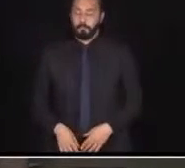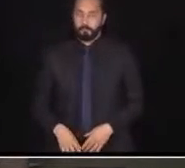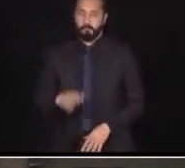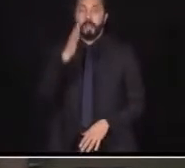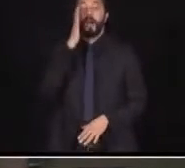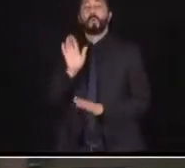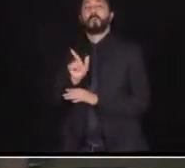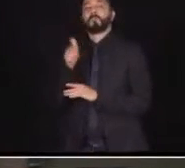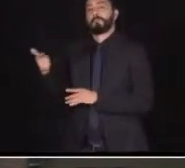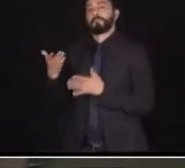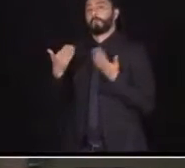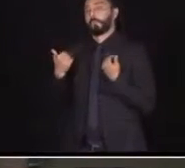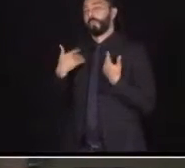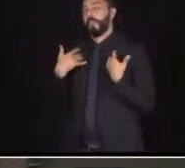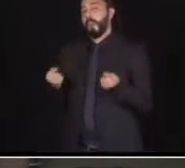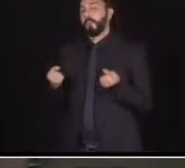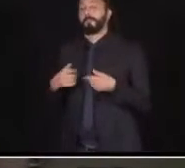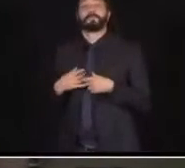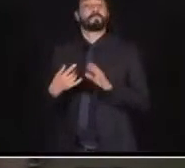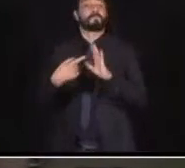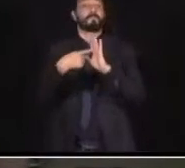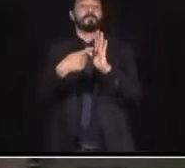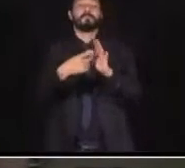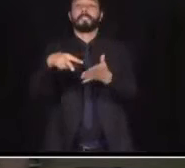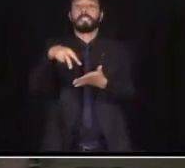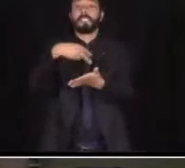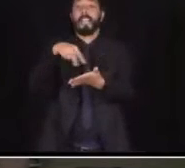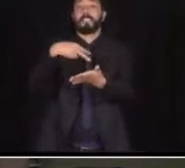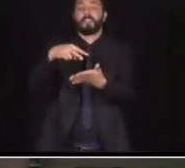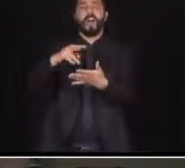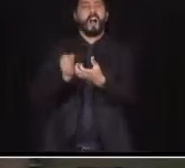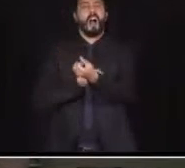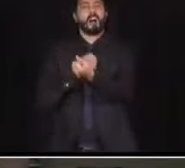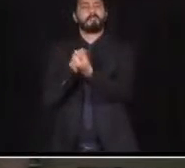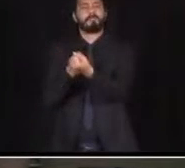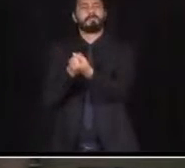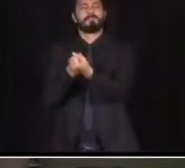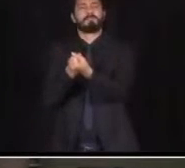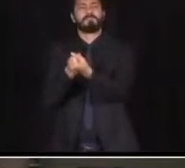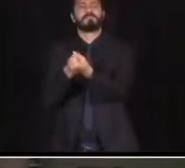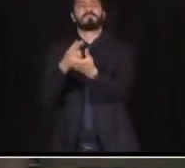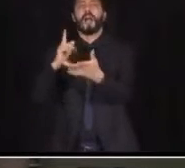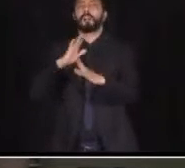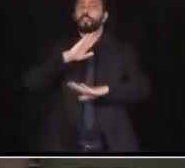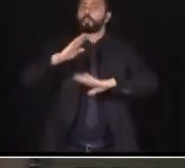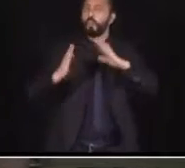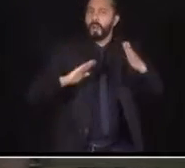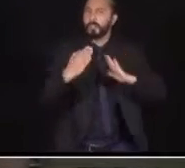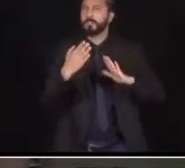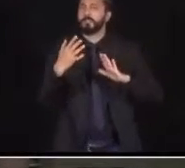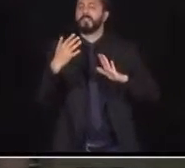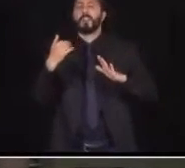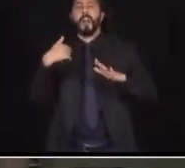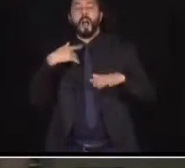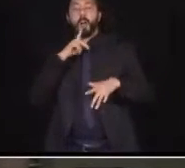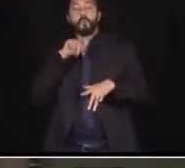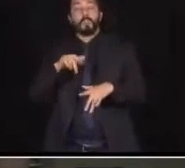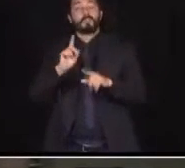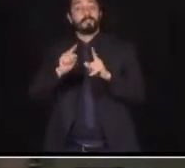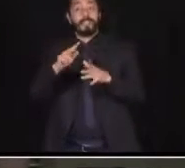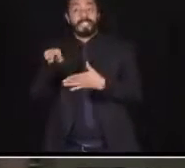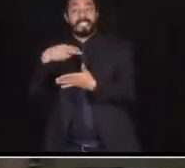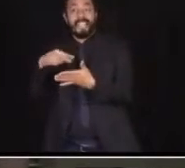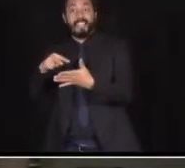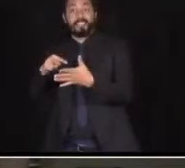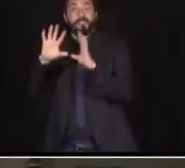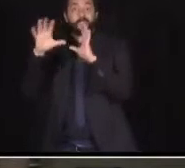dance. I'm a big supporter of these dance companies and training facilities that they